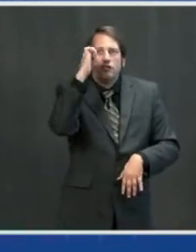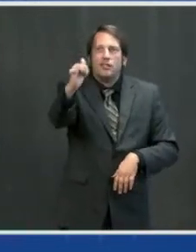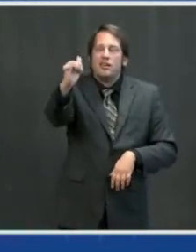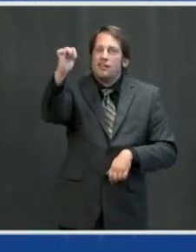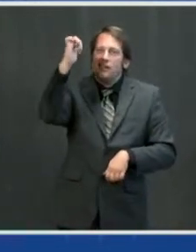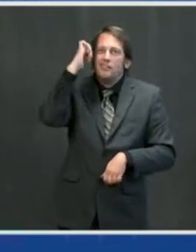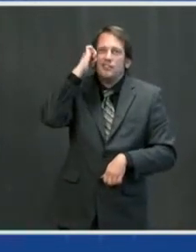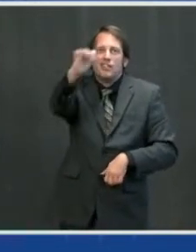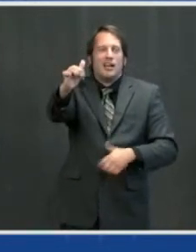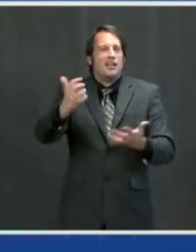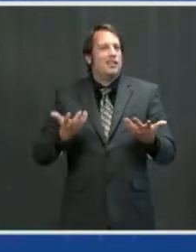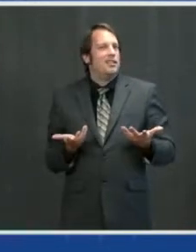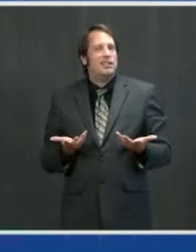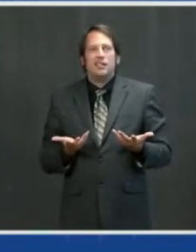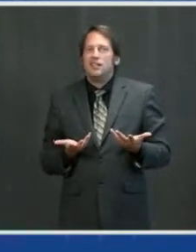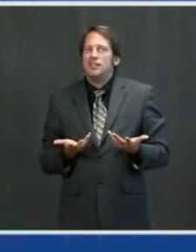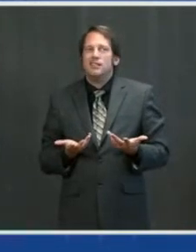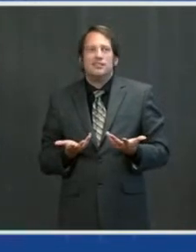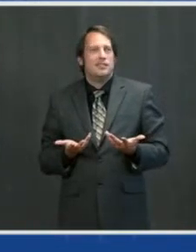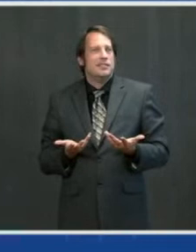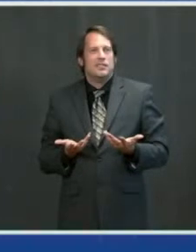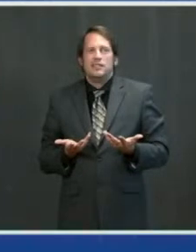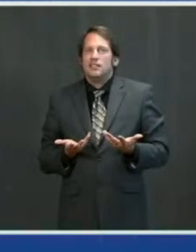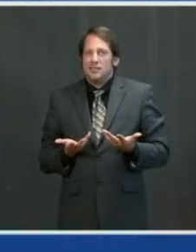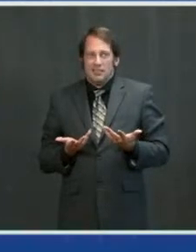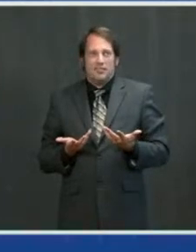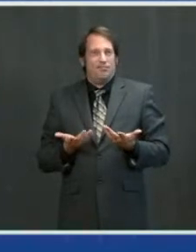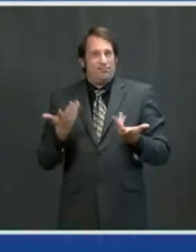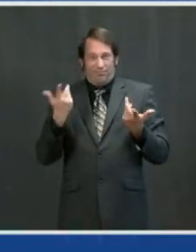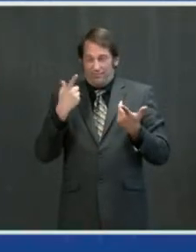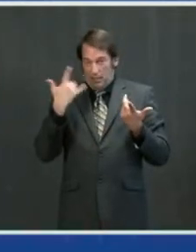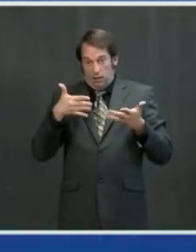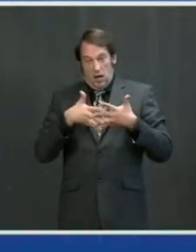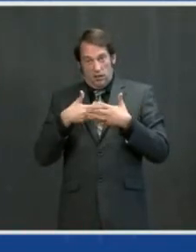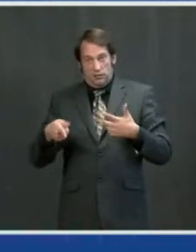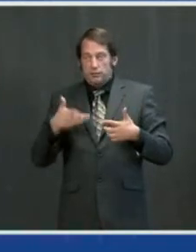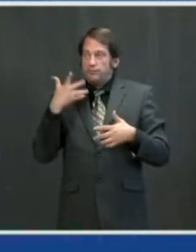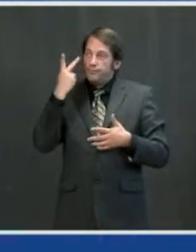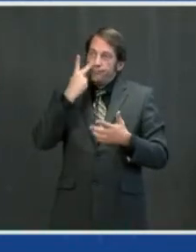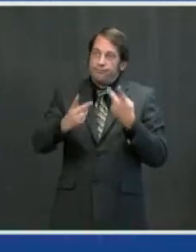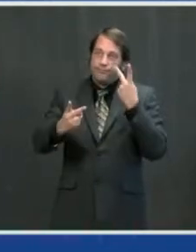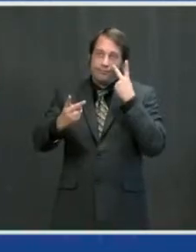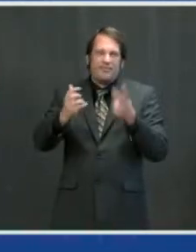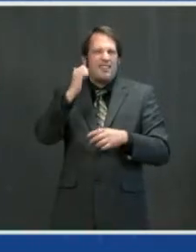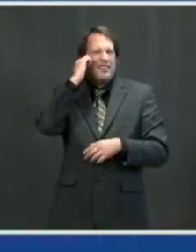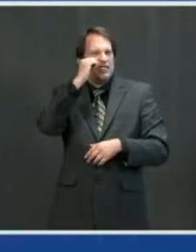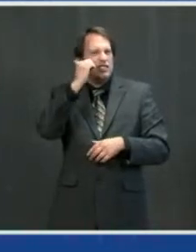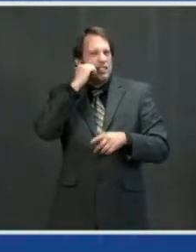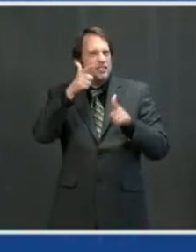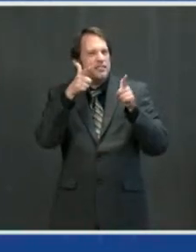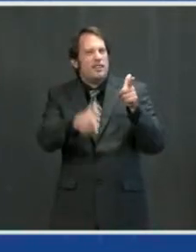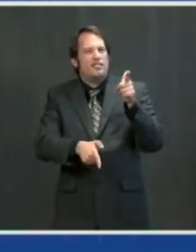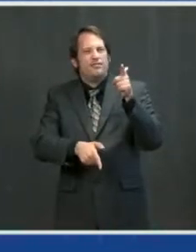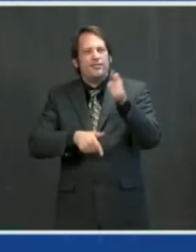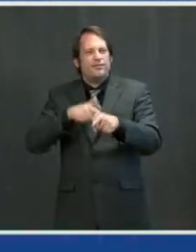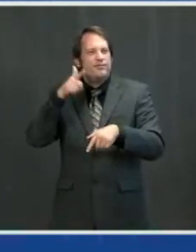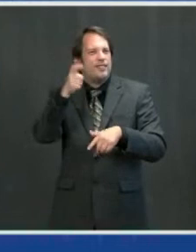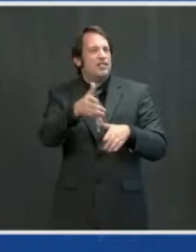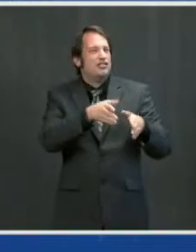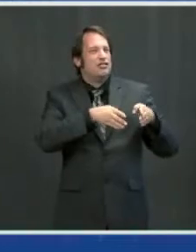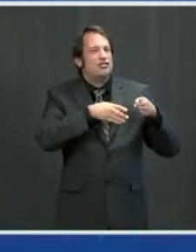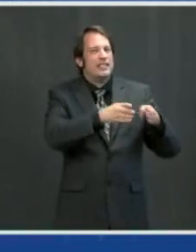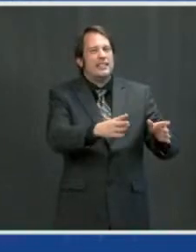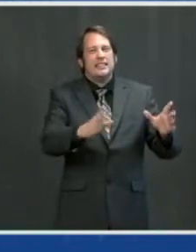there's a mass shooting in the United States if you count all those who were killed out in the streets of our cities and our rural